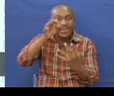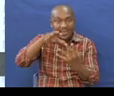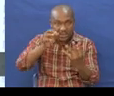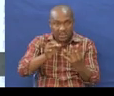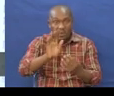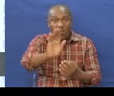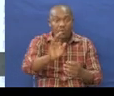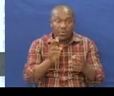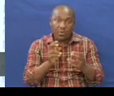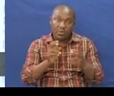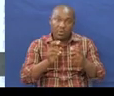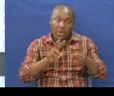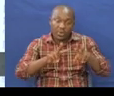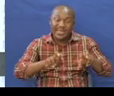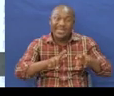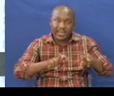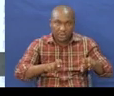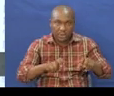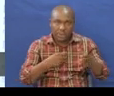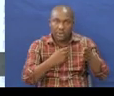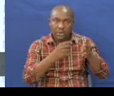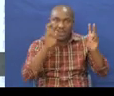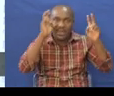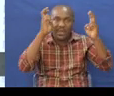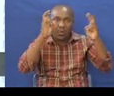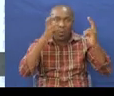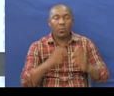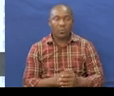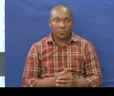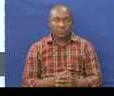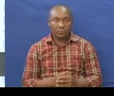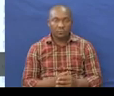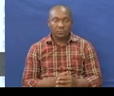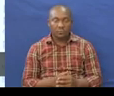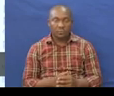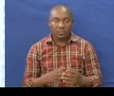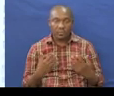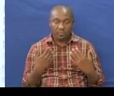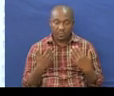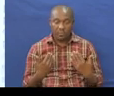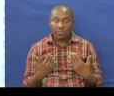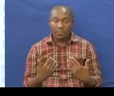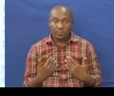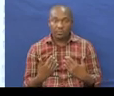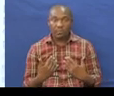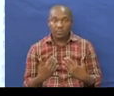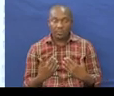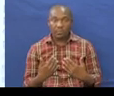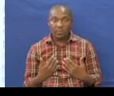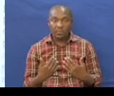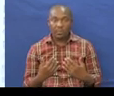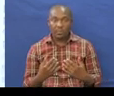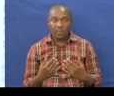of your research, the topic you want to study about. We are saying a research problem